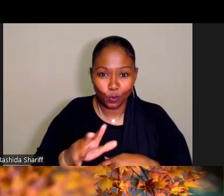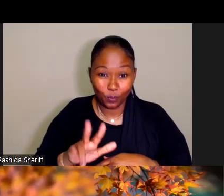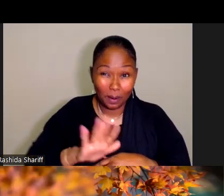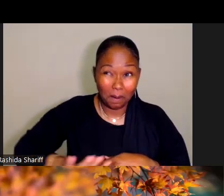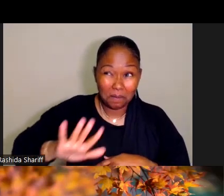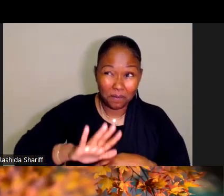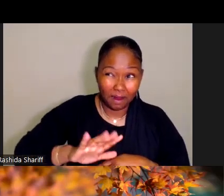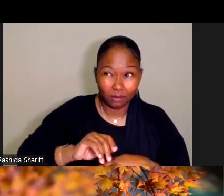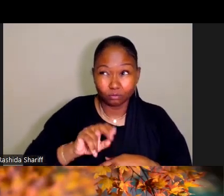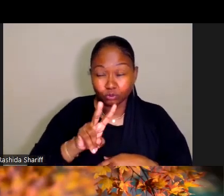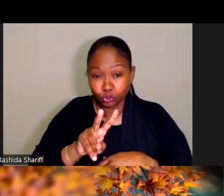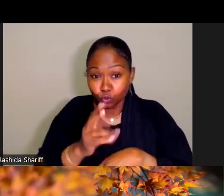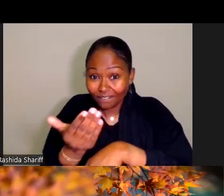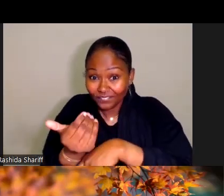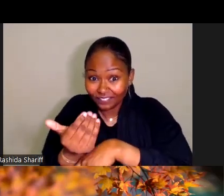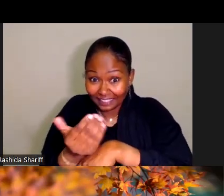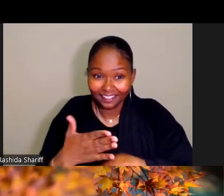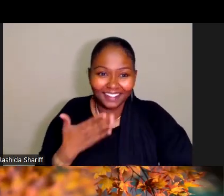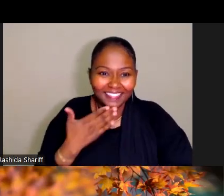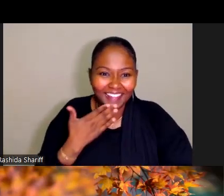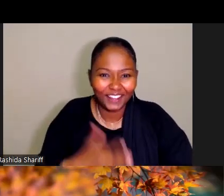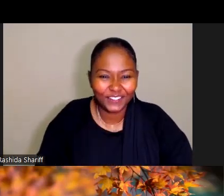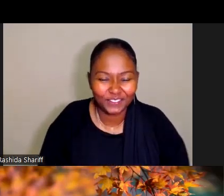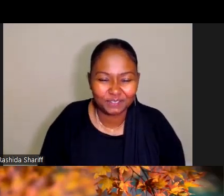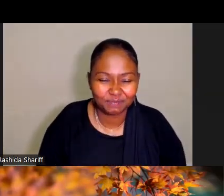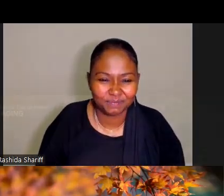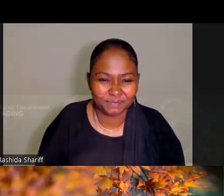approximately 2:13. Thank you.